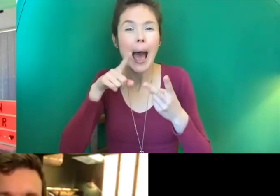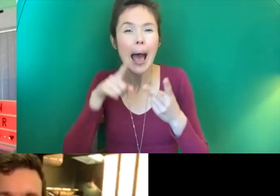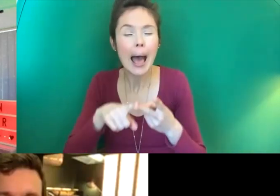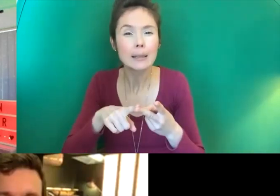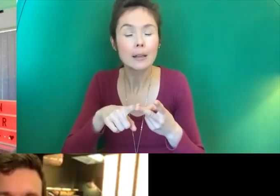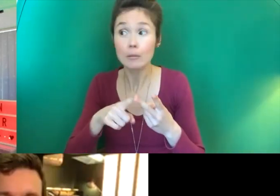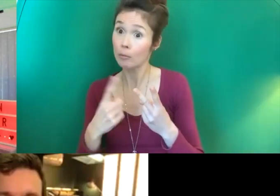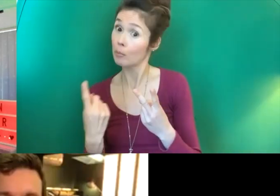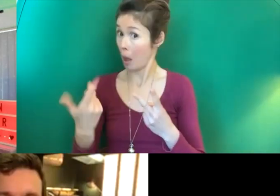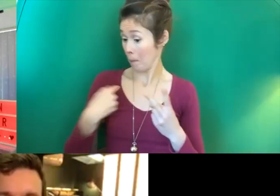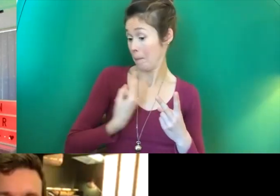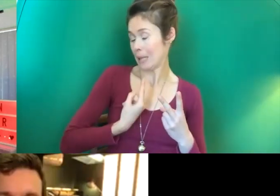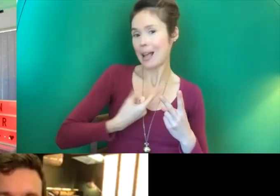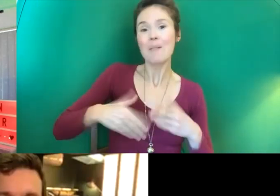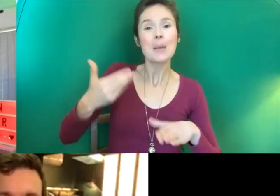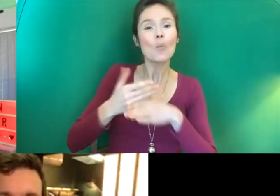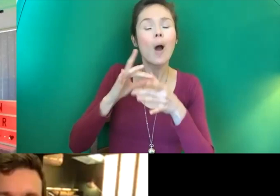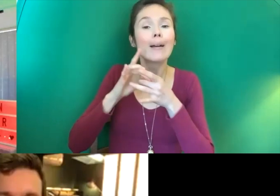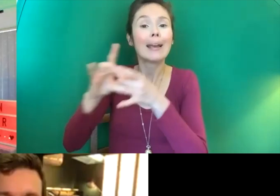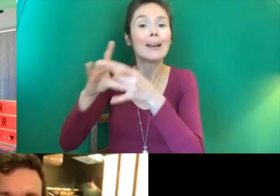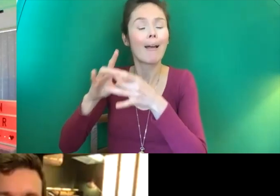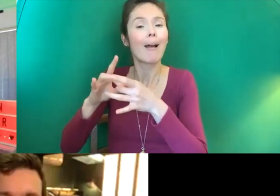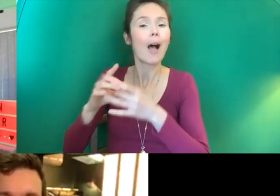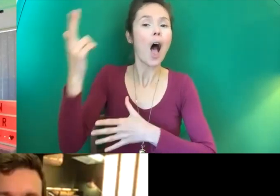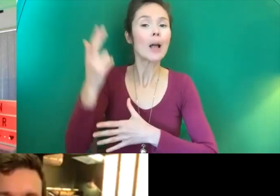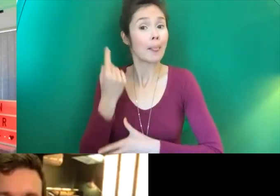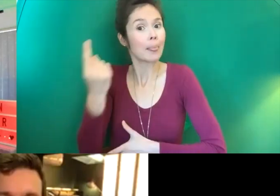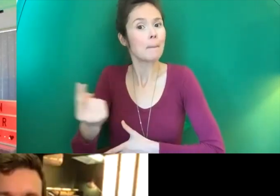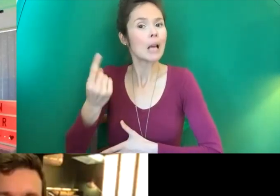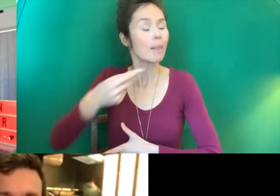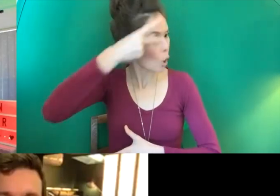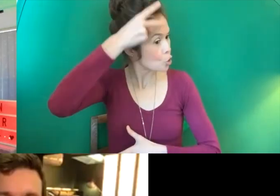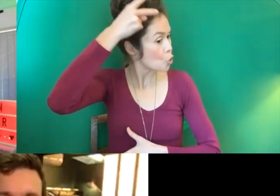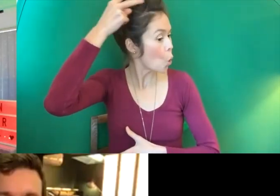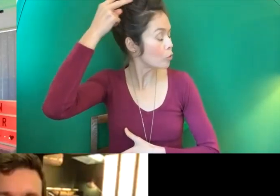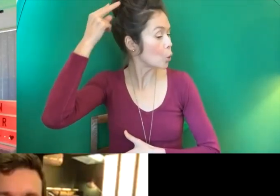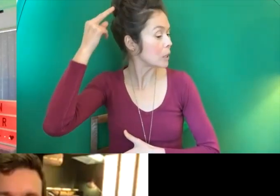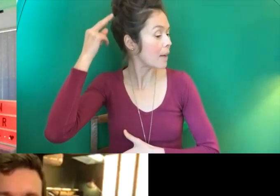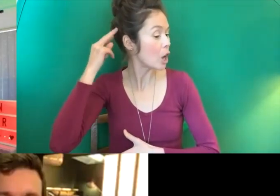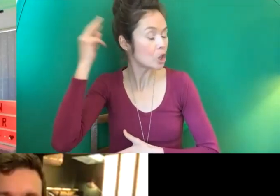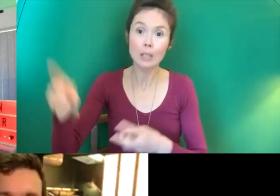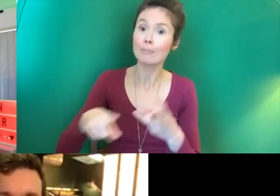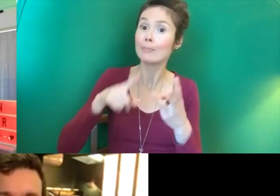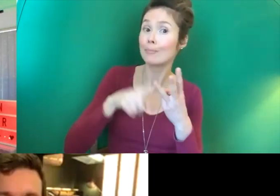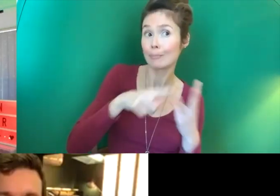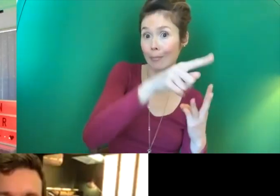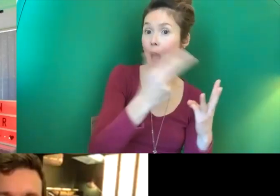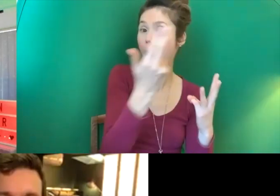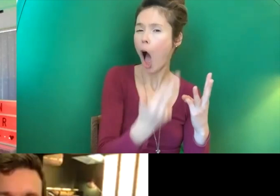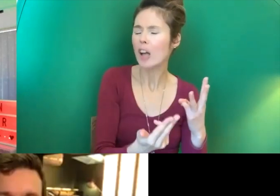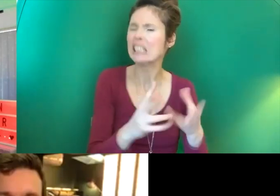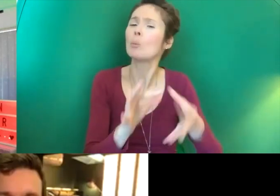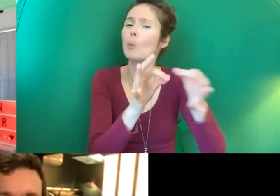artists with who identified as neurodivergent, artists who had hearing impairment, and people with physical